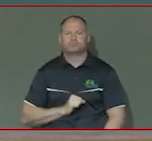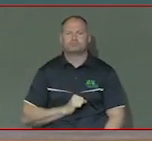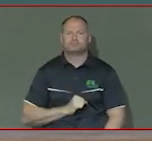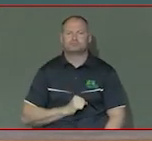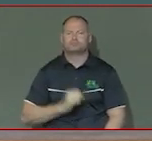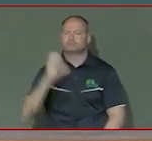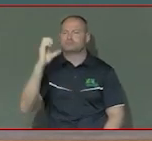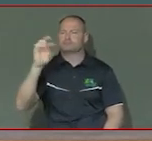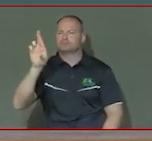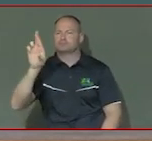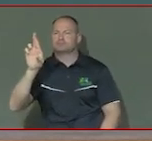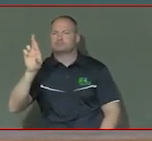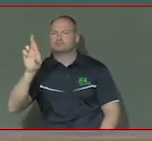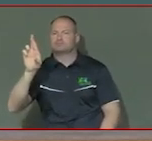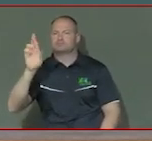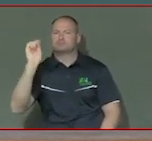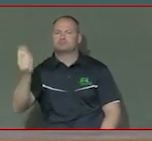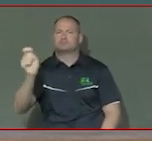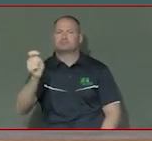How long must that be?